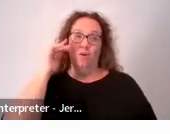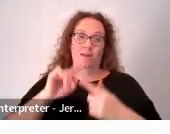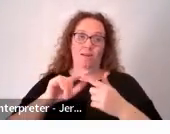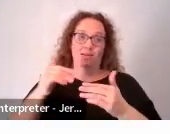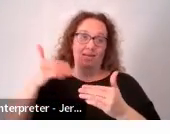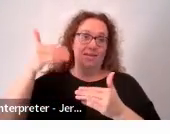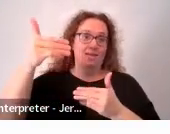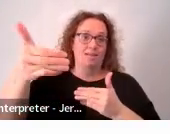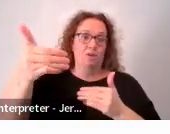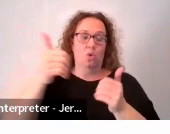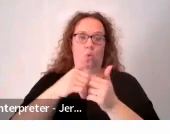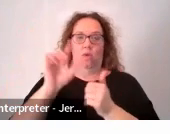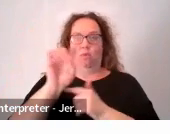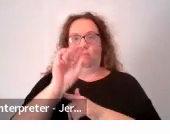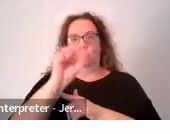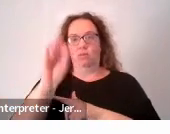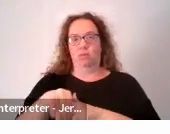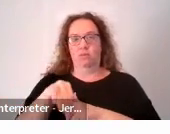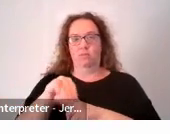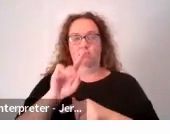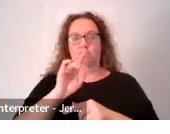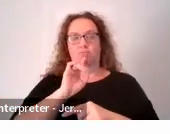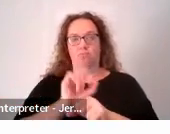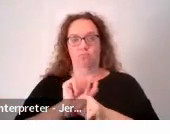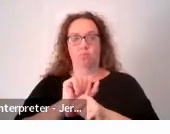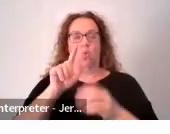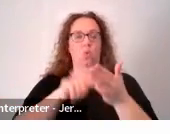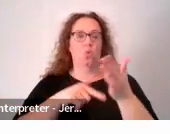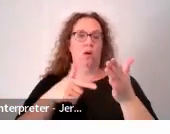with 100% certainty what services will